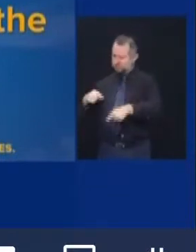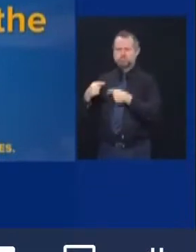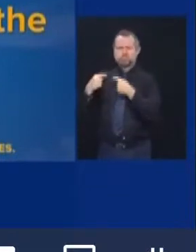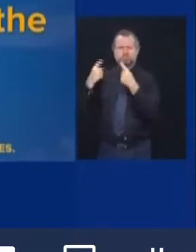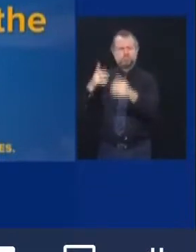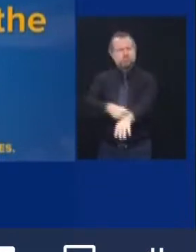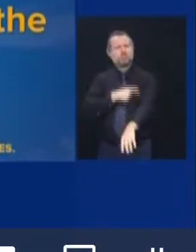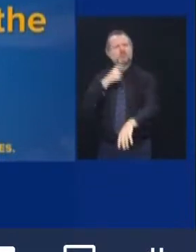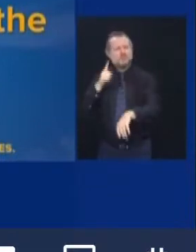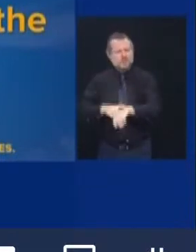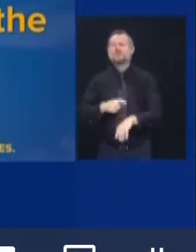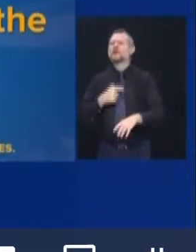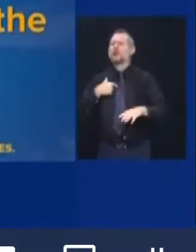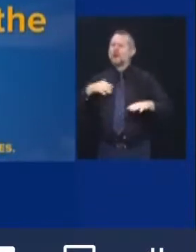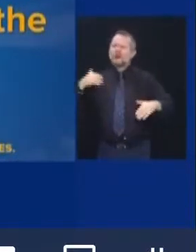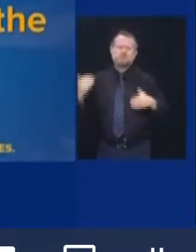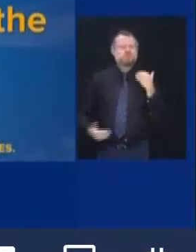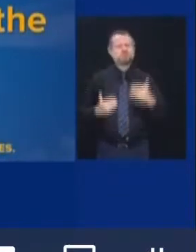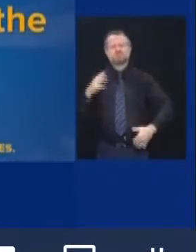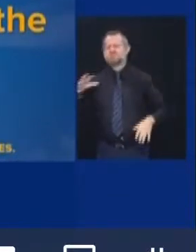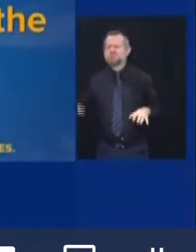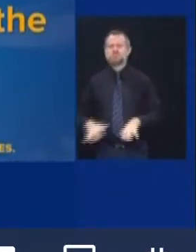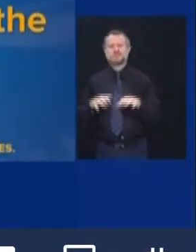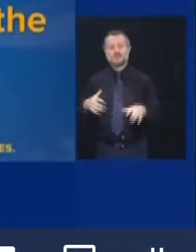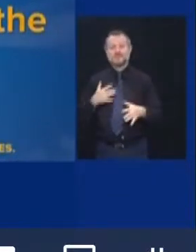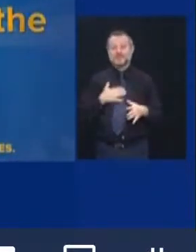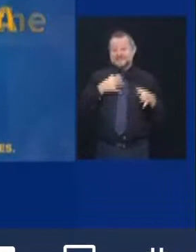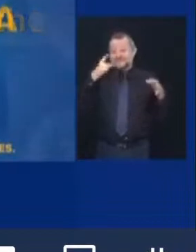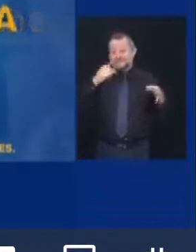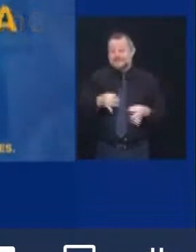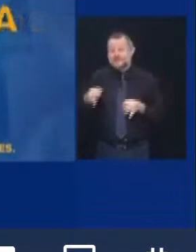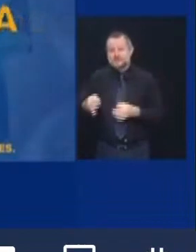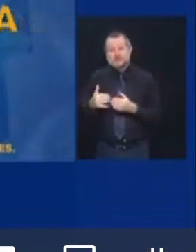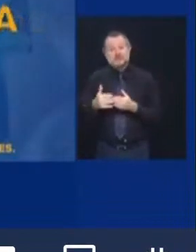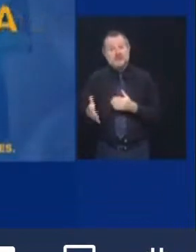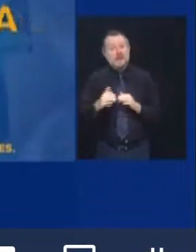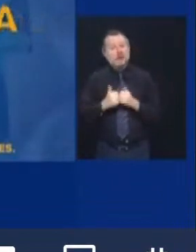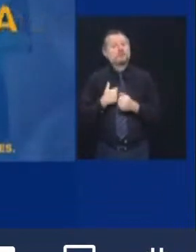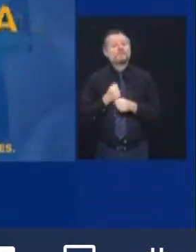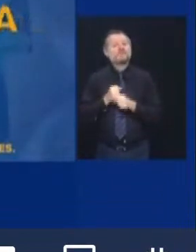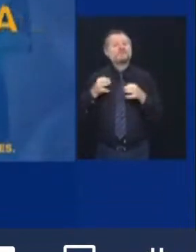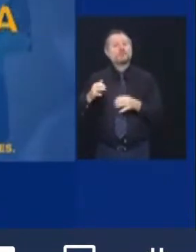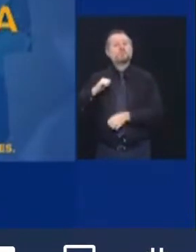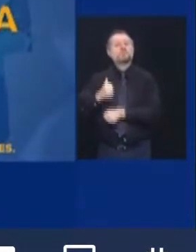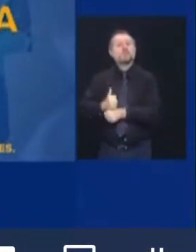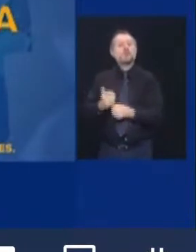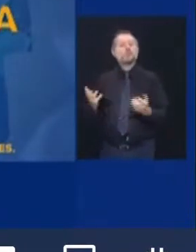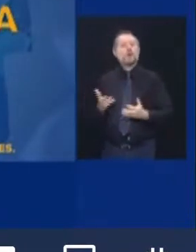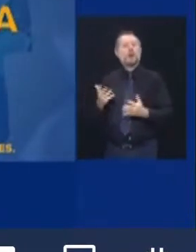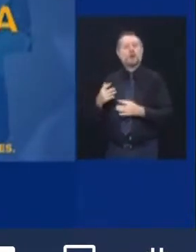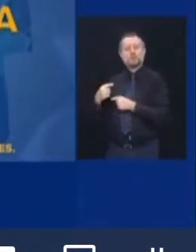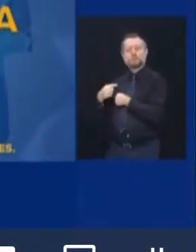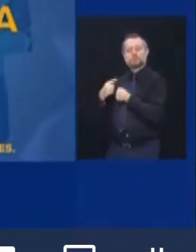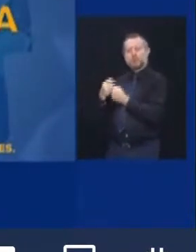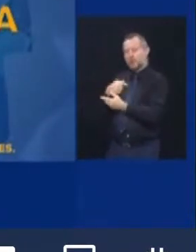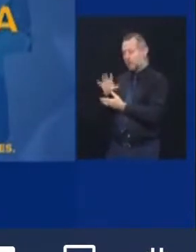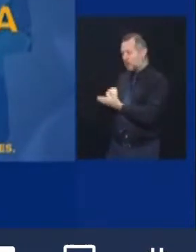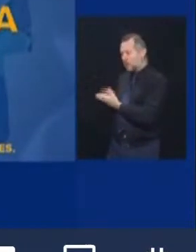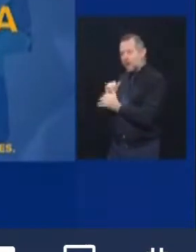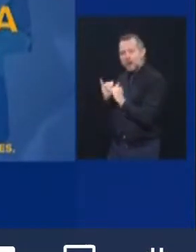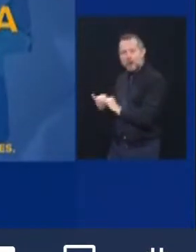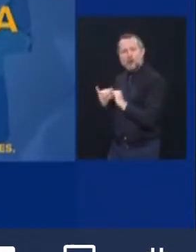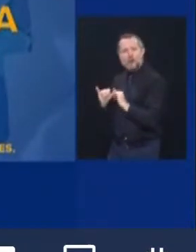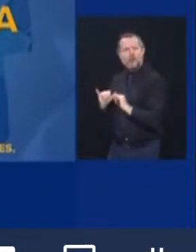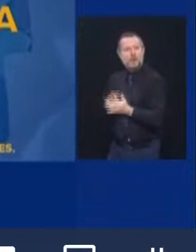be guided by what we've learned through this journey over the past 7 months. COVID